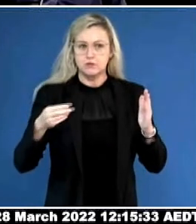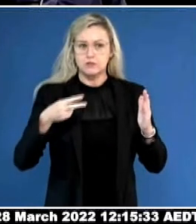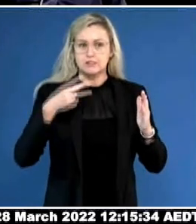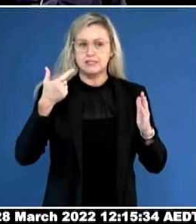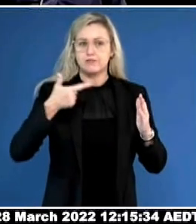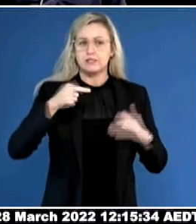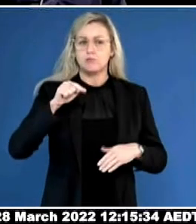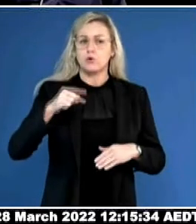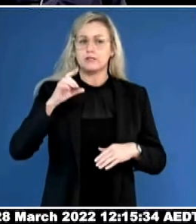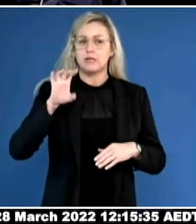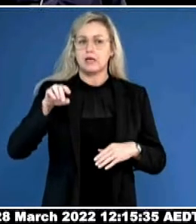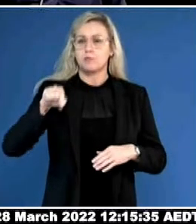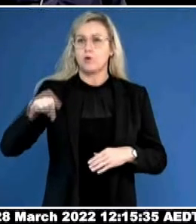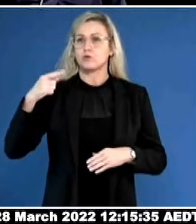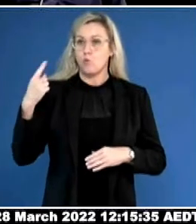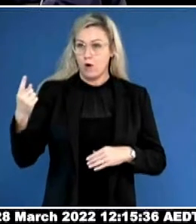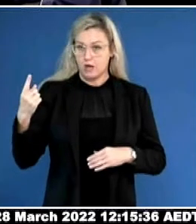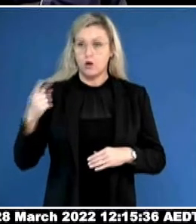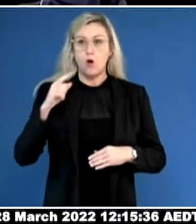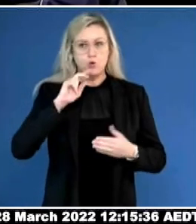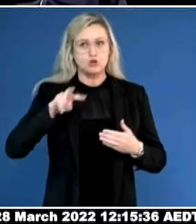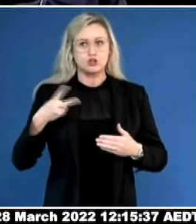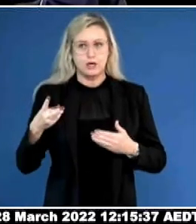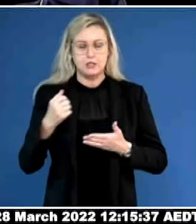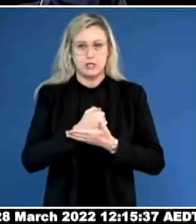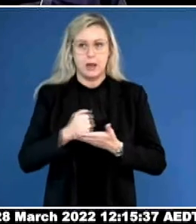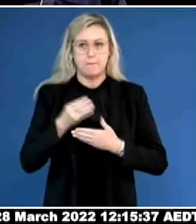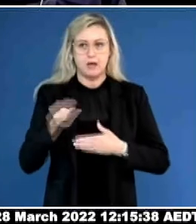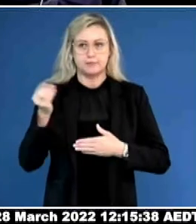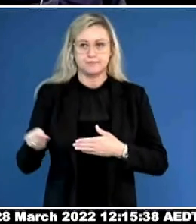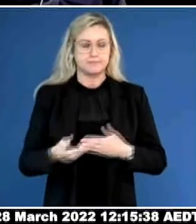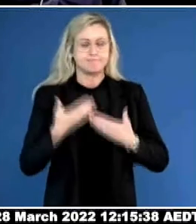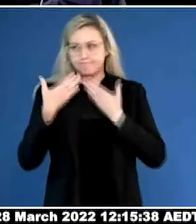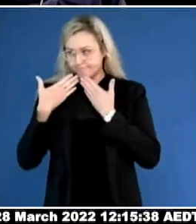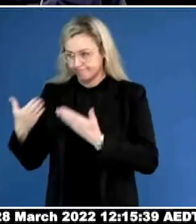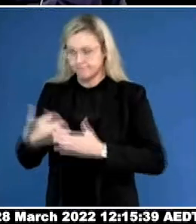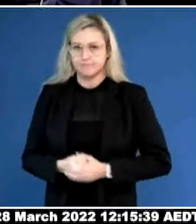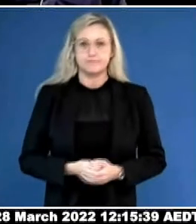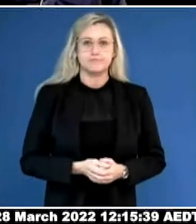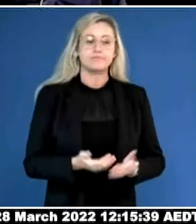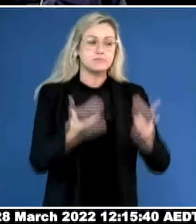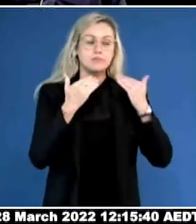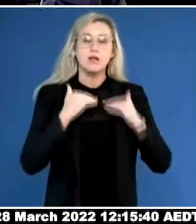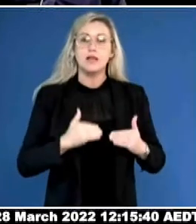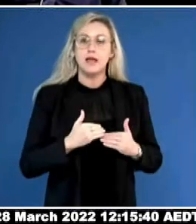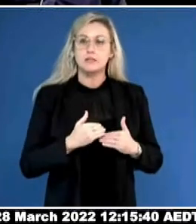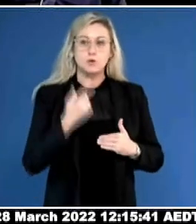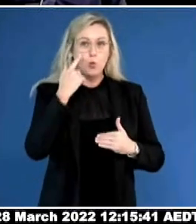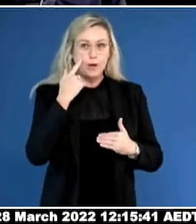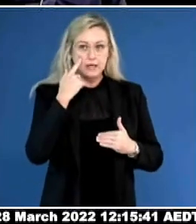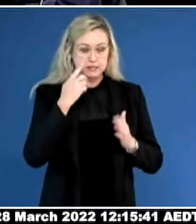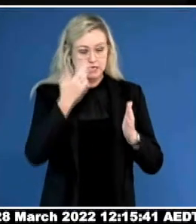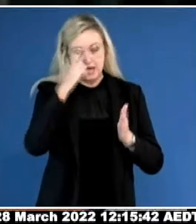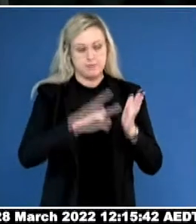statement was admitted into evidence. Thank you. So, yes, Ms. E. Well, our next witness is Ms. Nicole Lee, and you'll recall Ms.